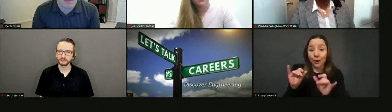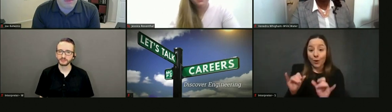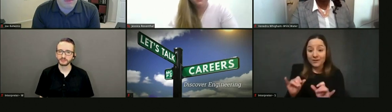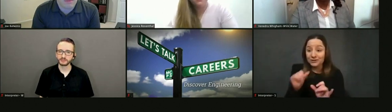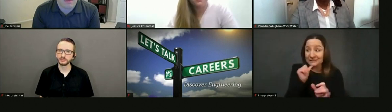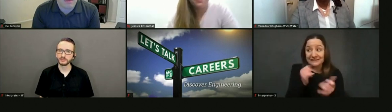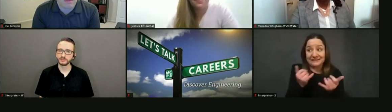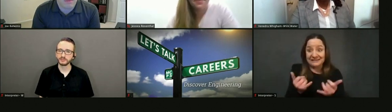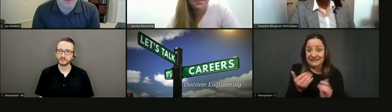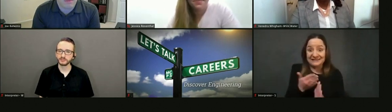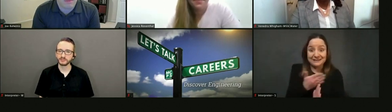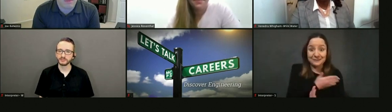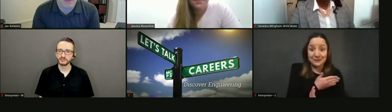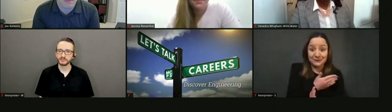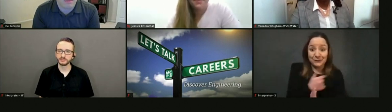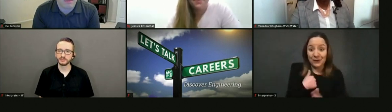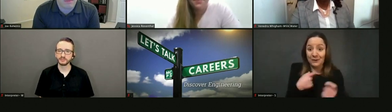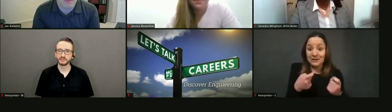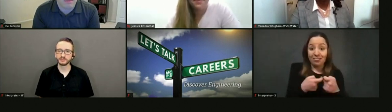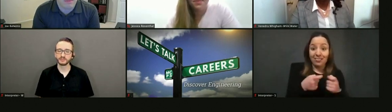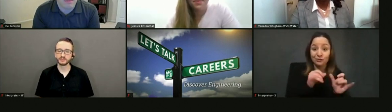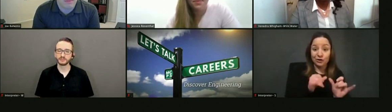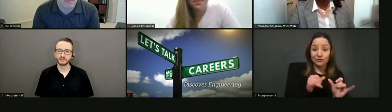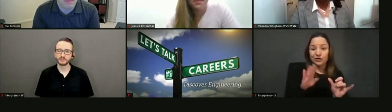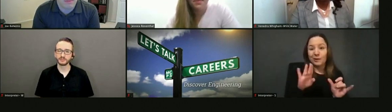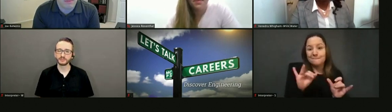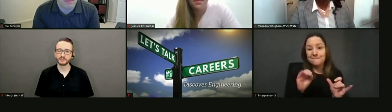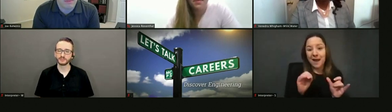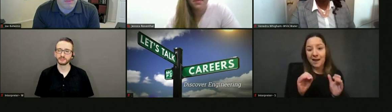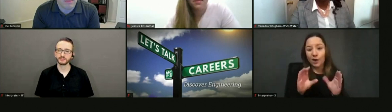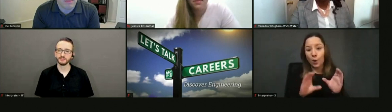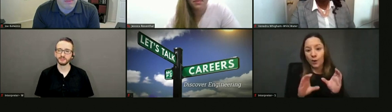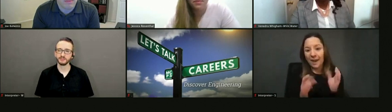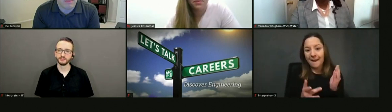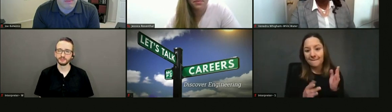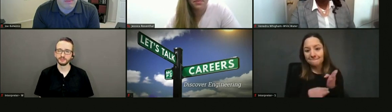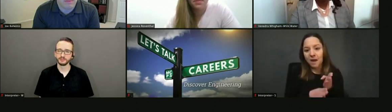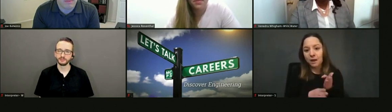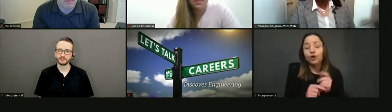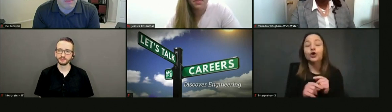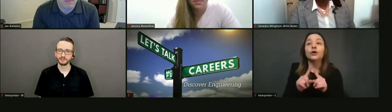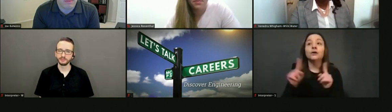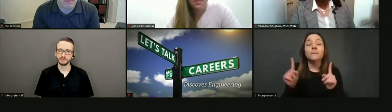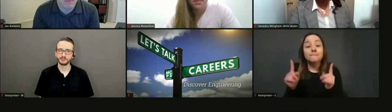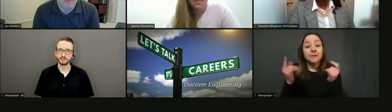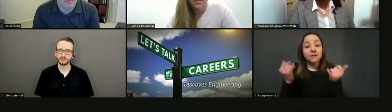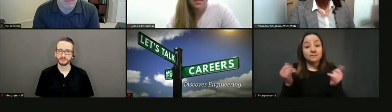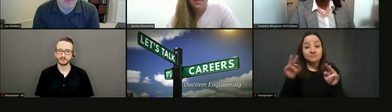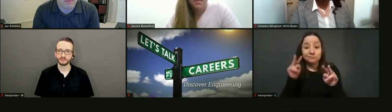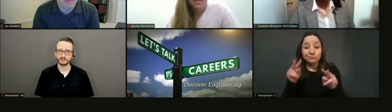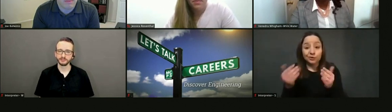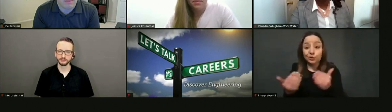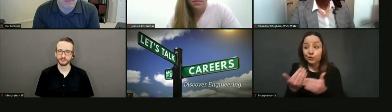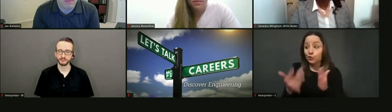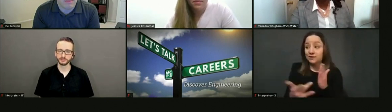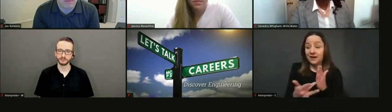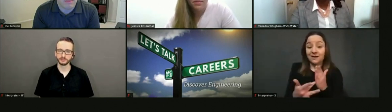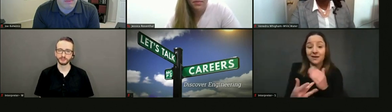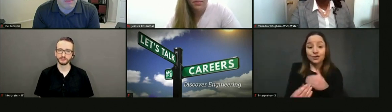electrical engineer with a biochem minor. But we're looking at, you know, how the new technology can affect us